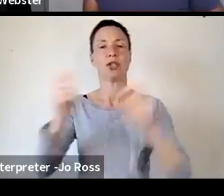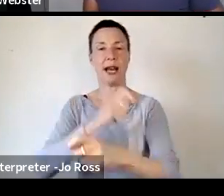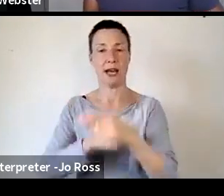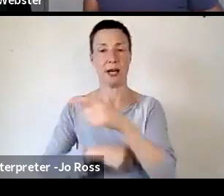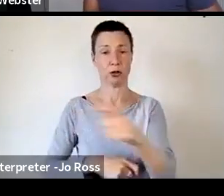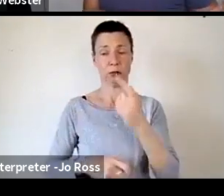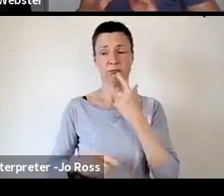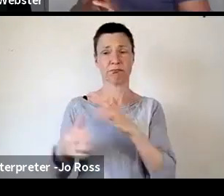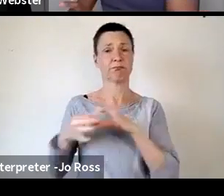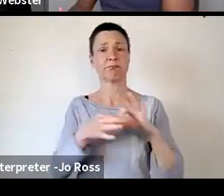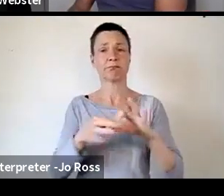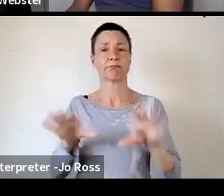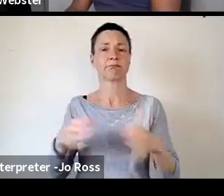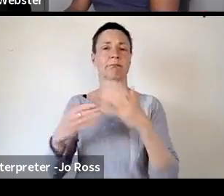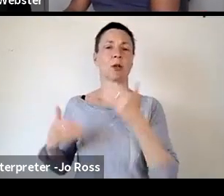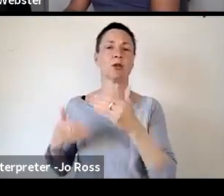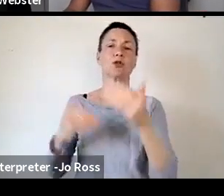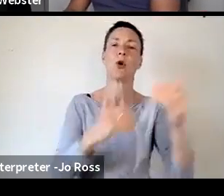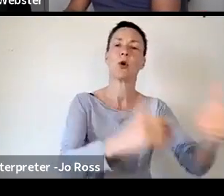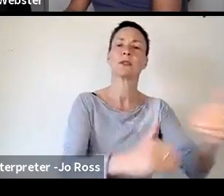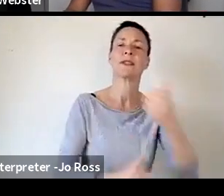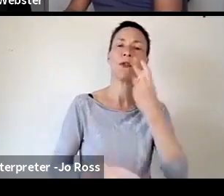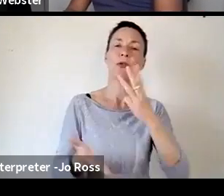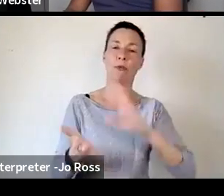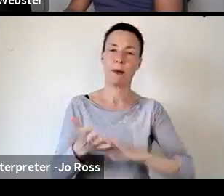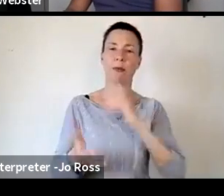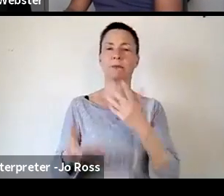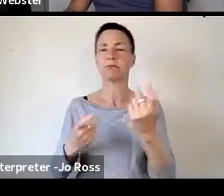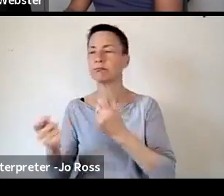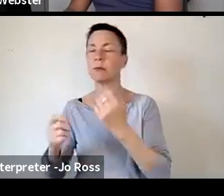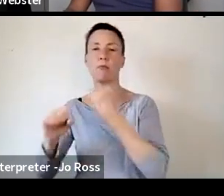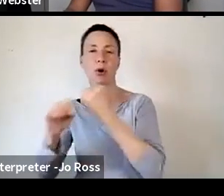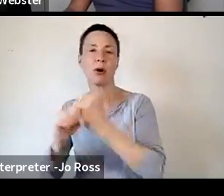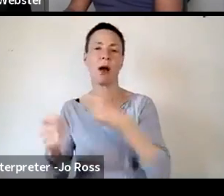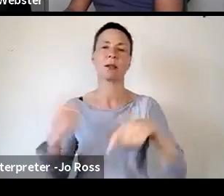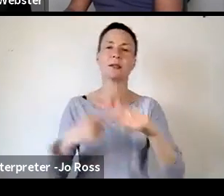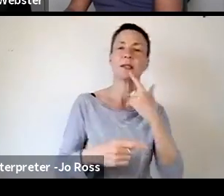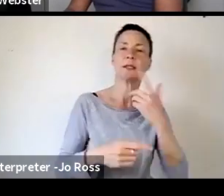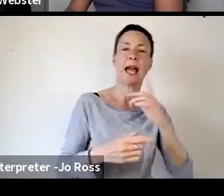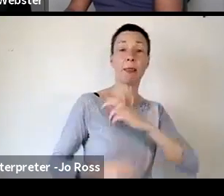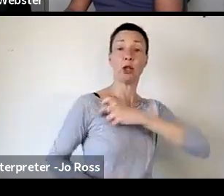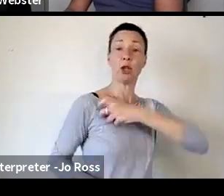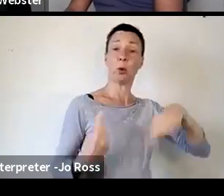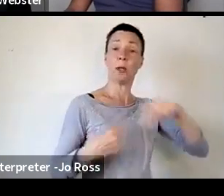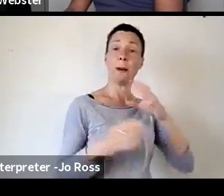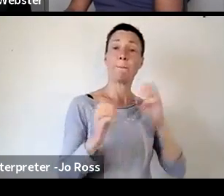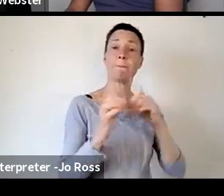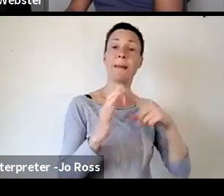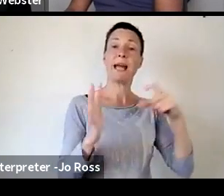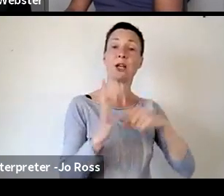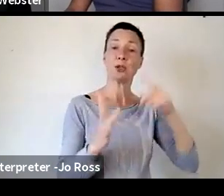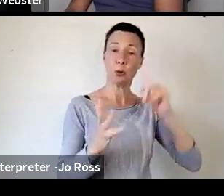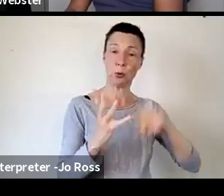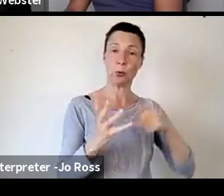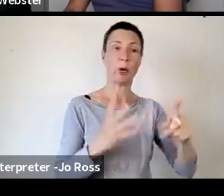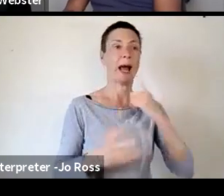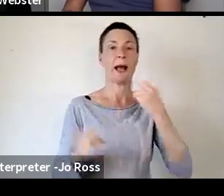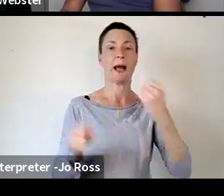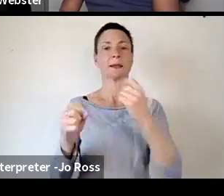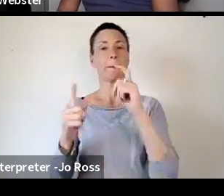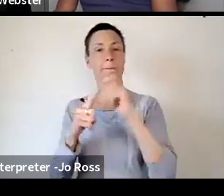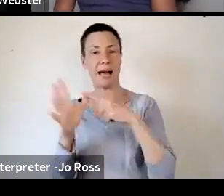a set of quarterly talks which brings together broadcasters, as well as the union BEC2 and producers body